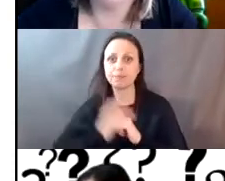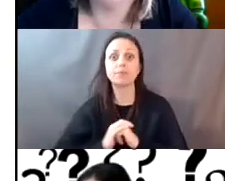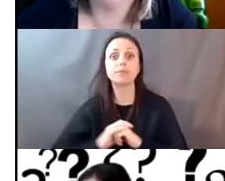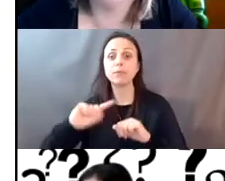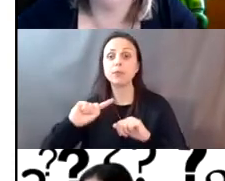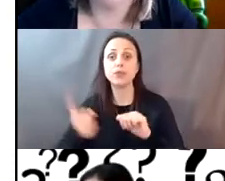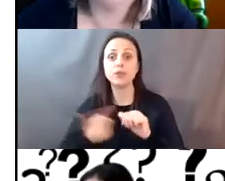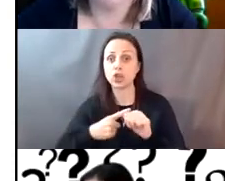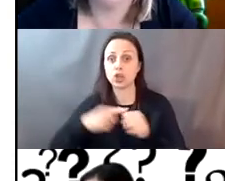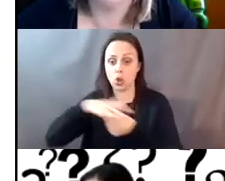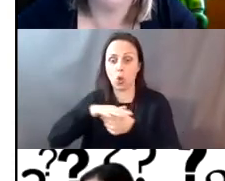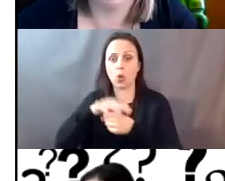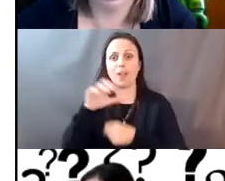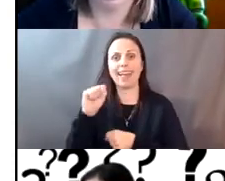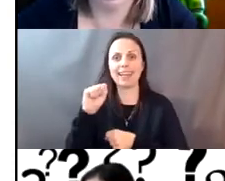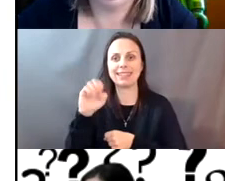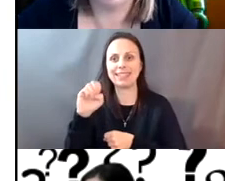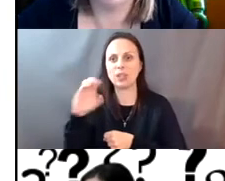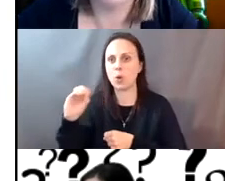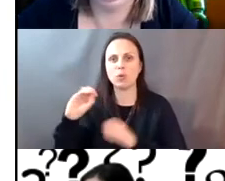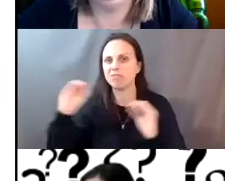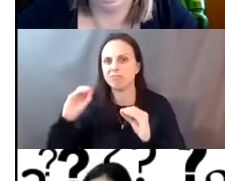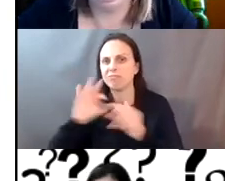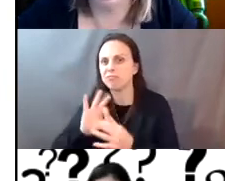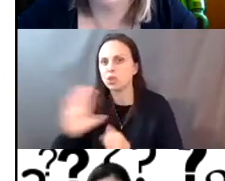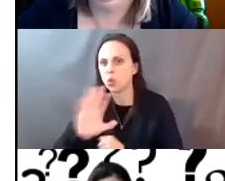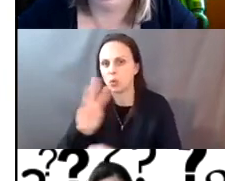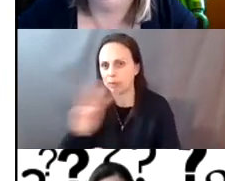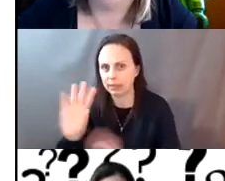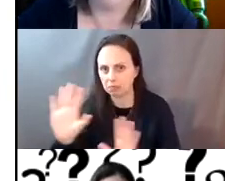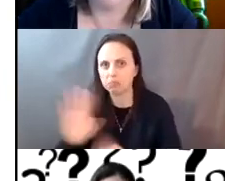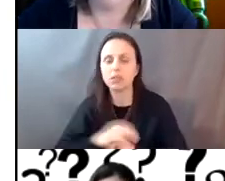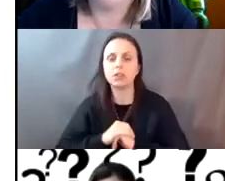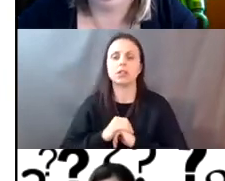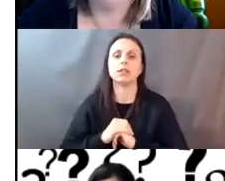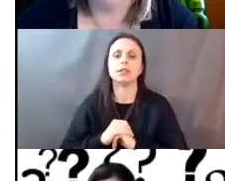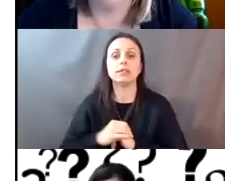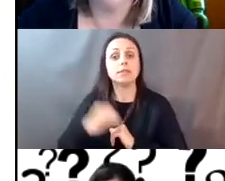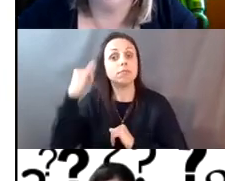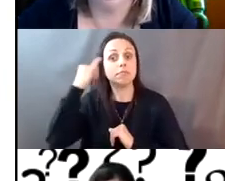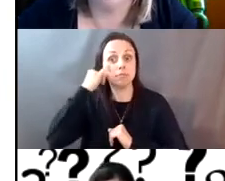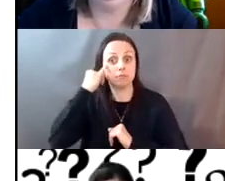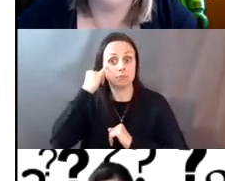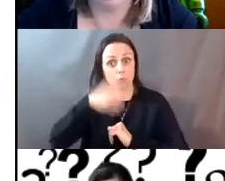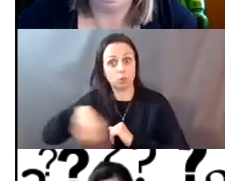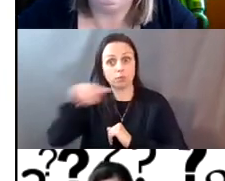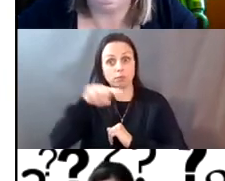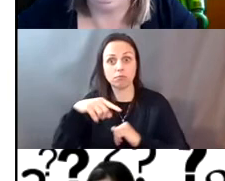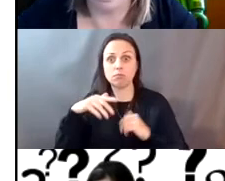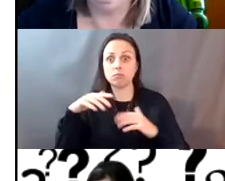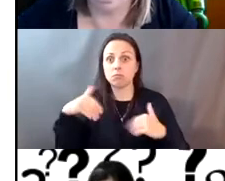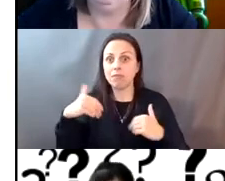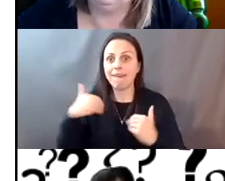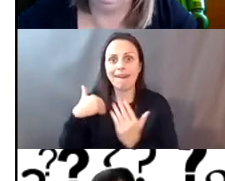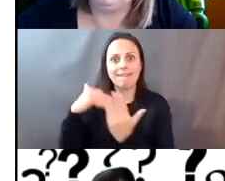I say about local SEO actually has nothing to necessarily do with your website. If you haven't got a listing that